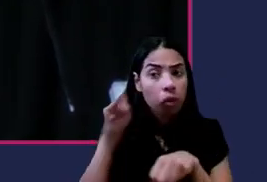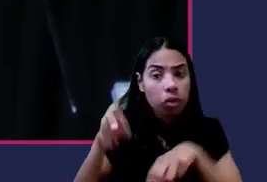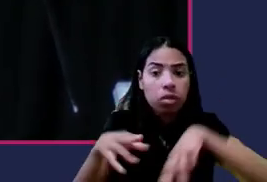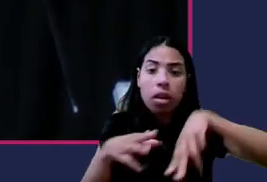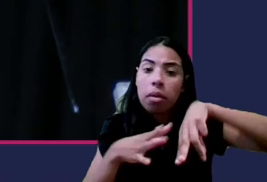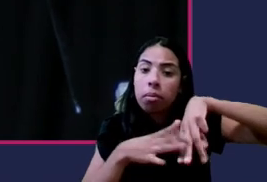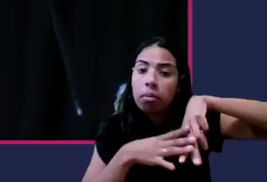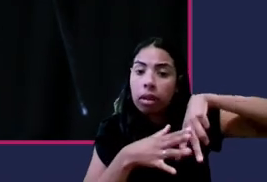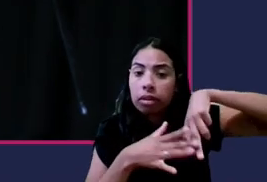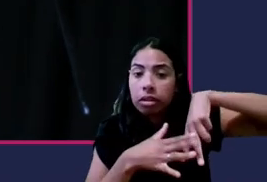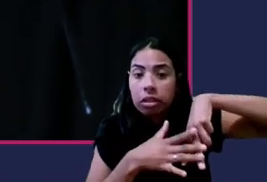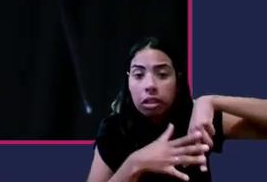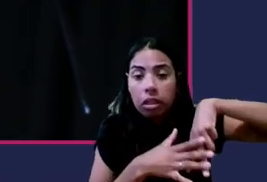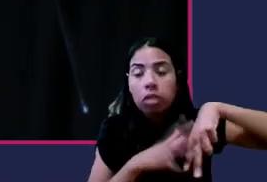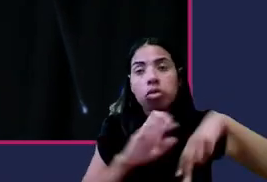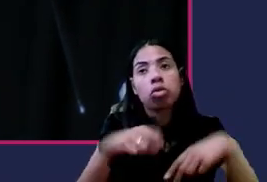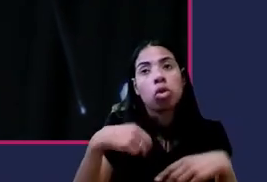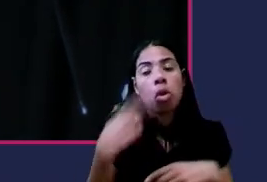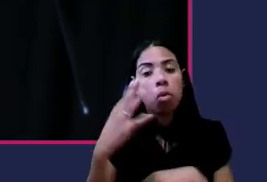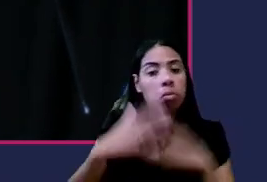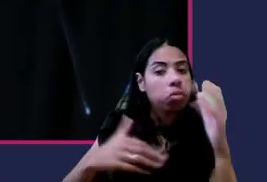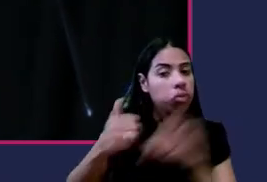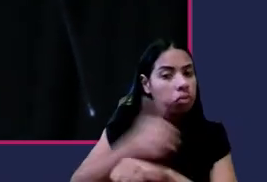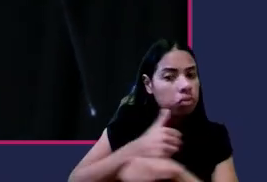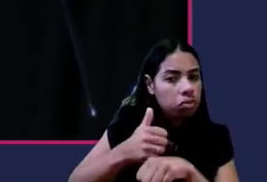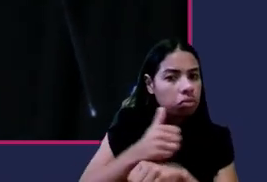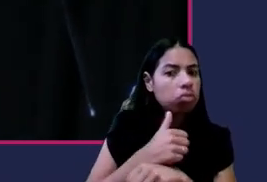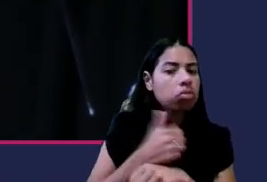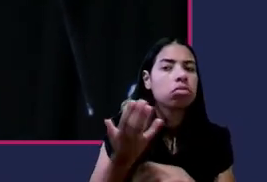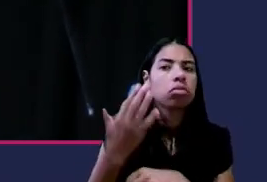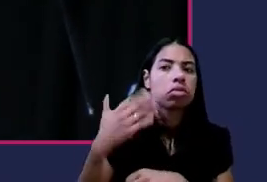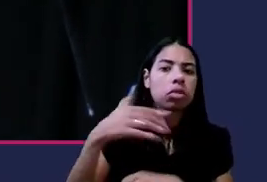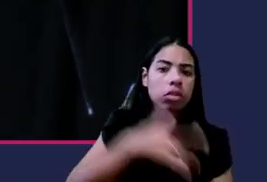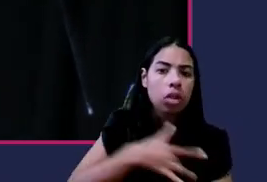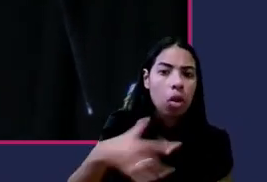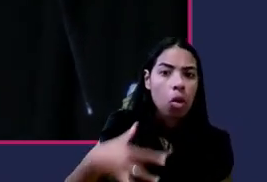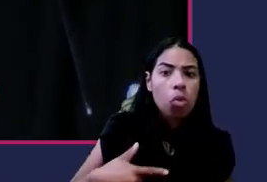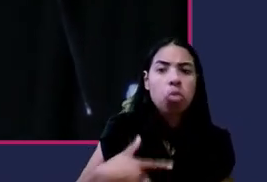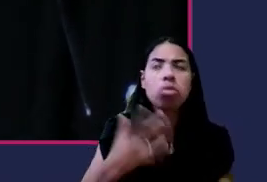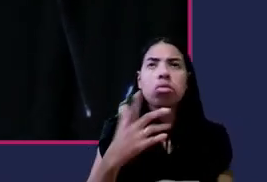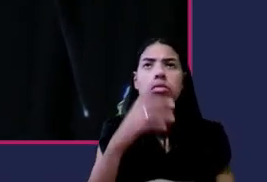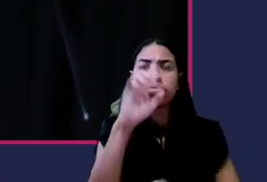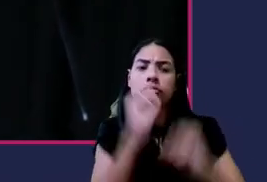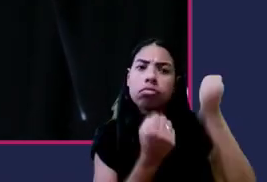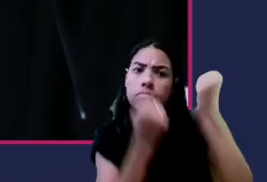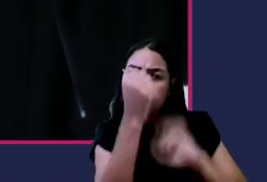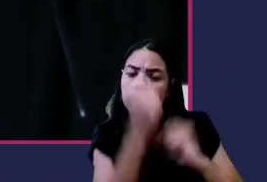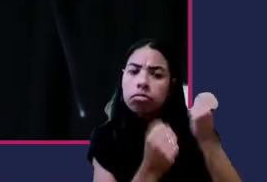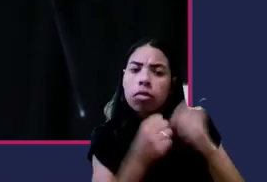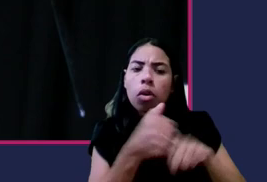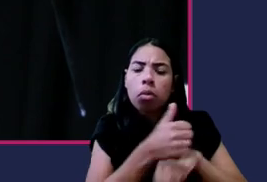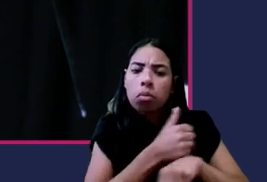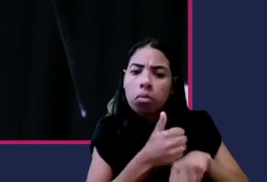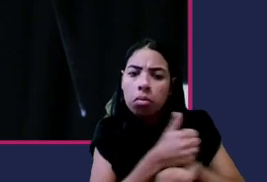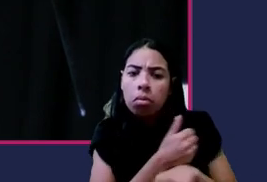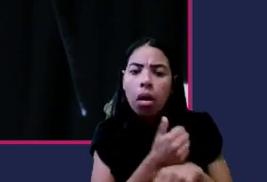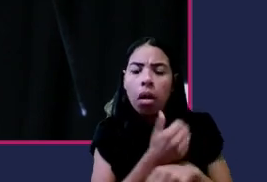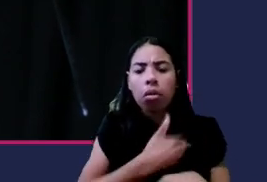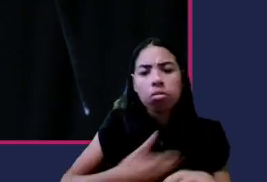patient, healthcare professional, administrator, congress member, pharmaceutical professional,